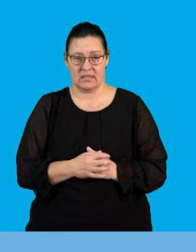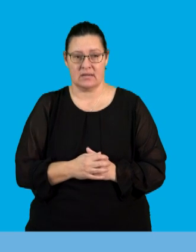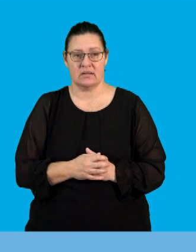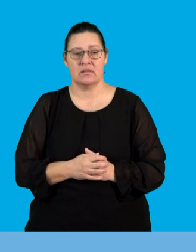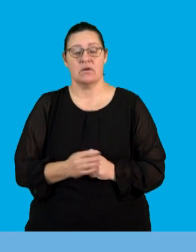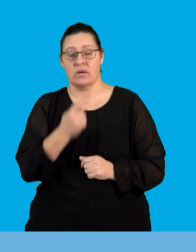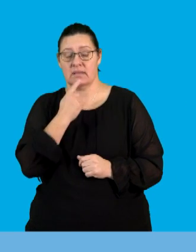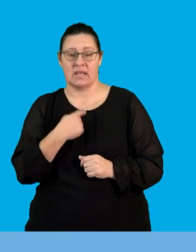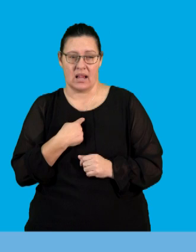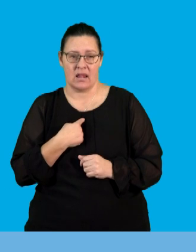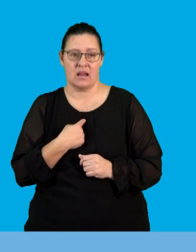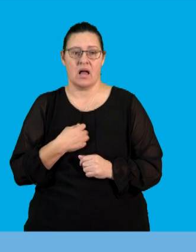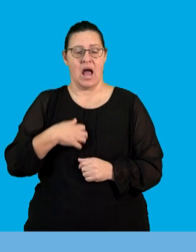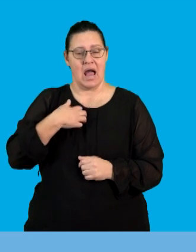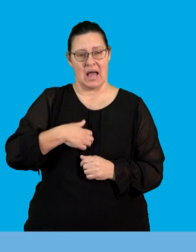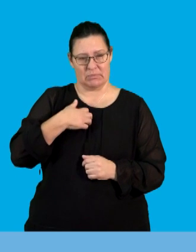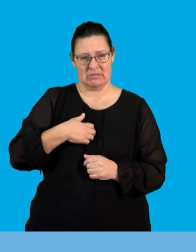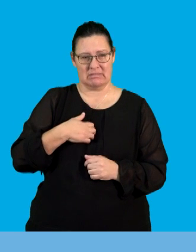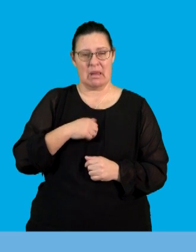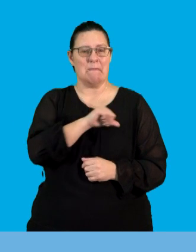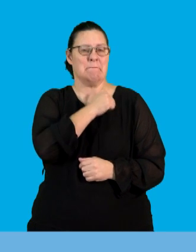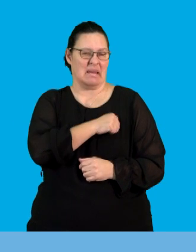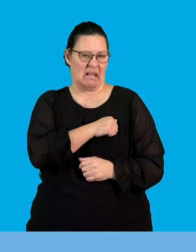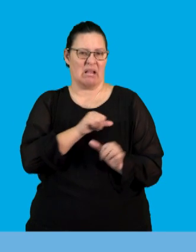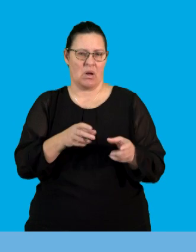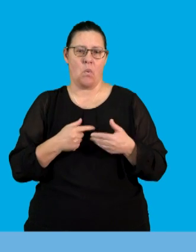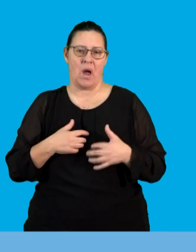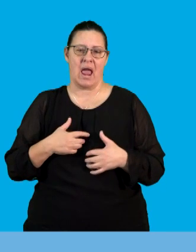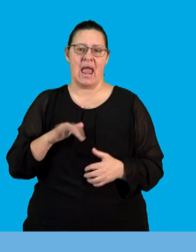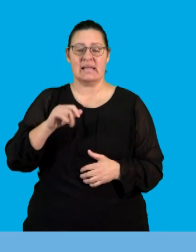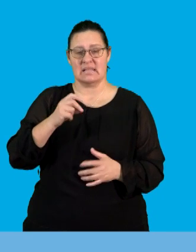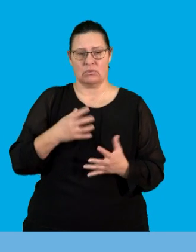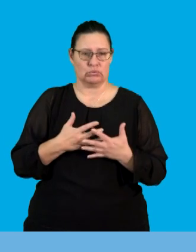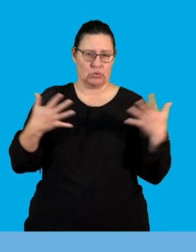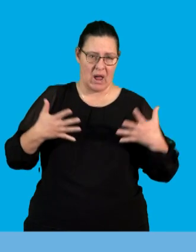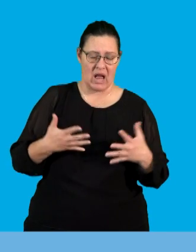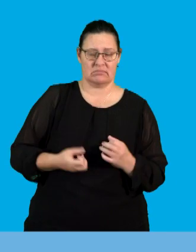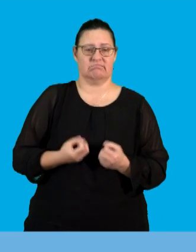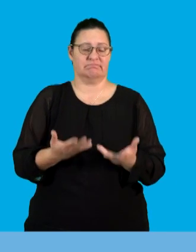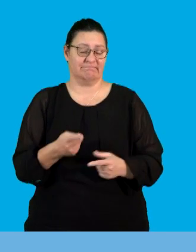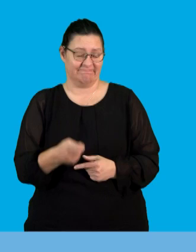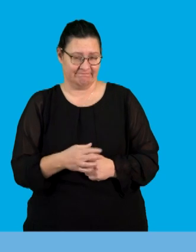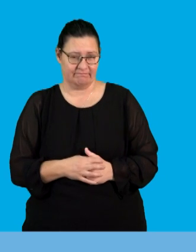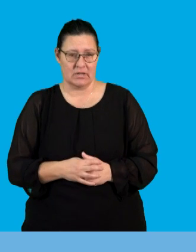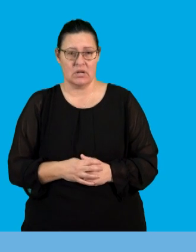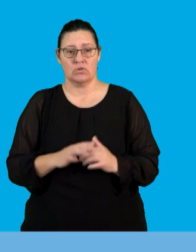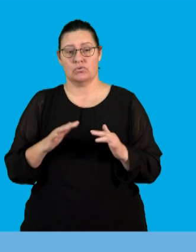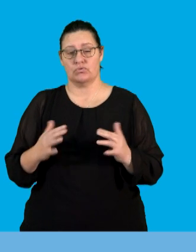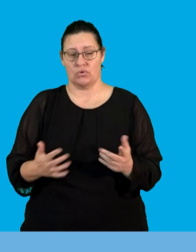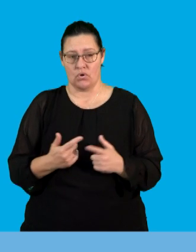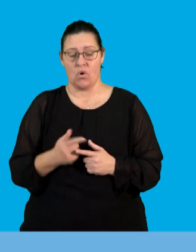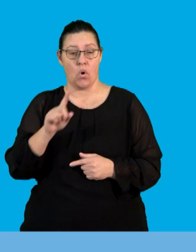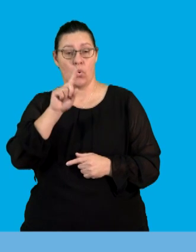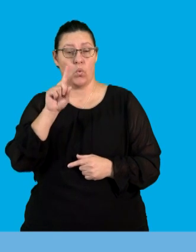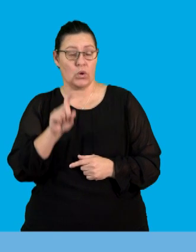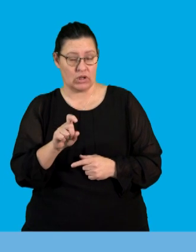telling us that heartburn is a medical condition when too much acid is produced in the stomach, right? So the question